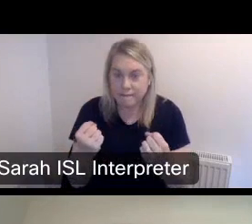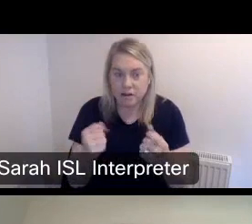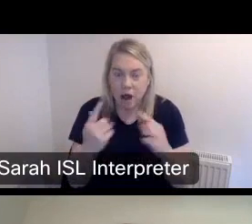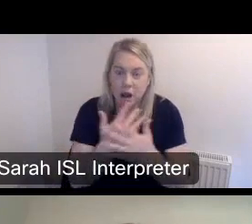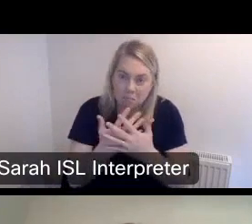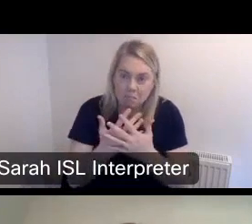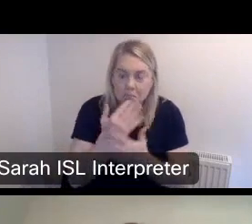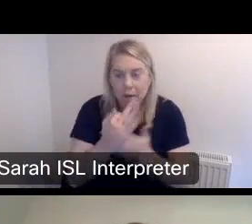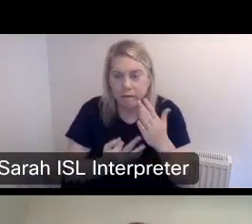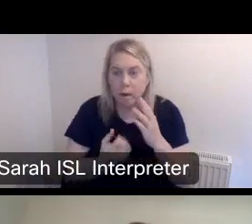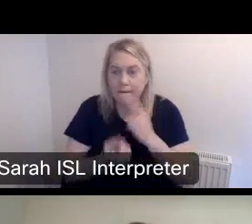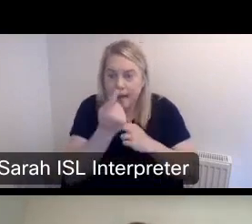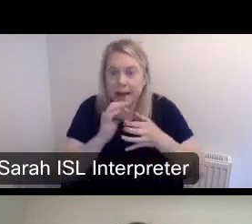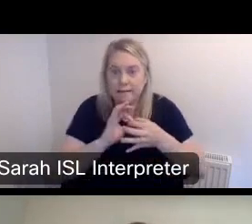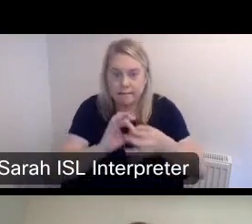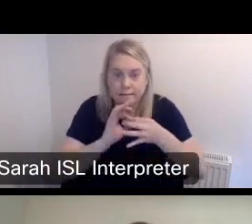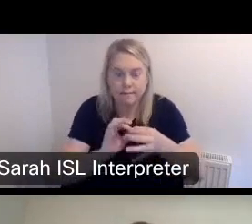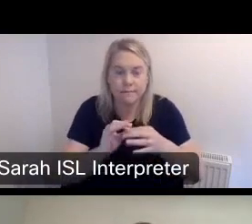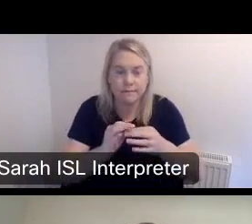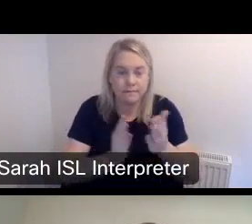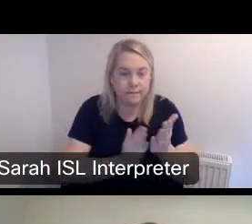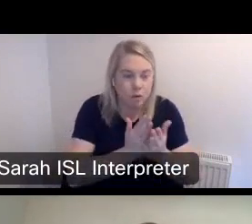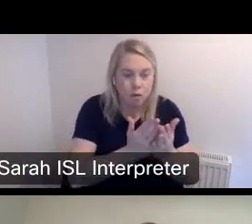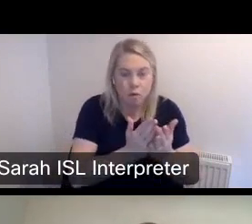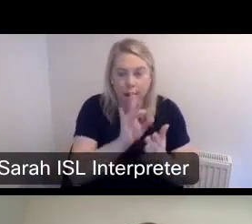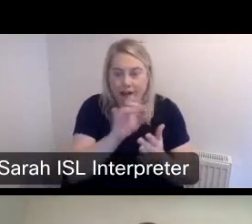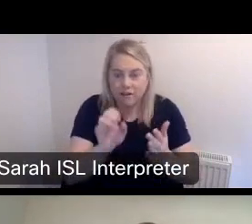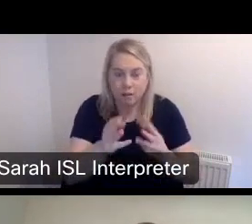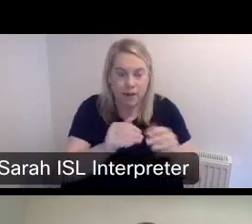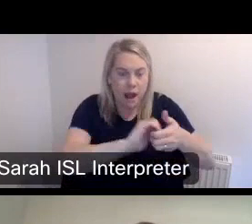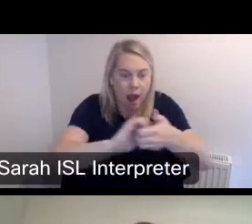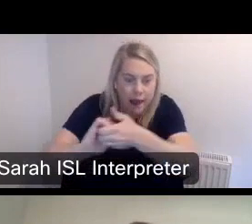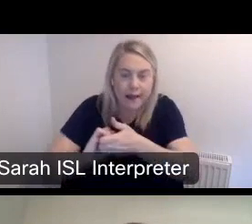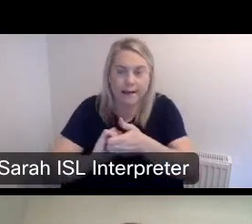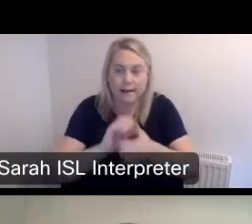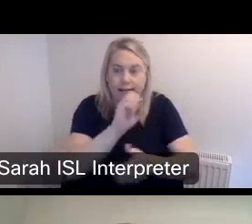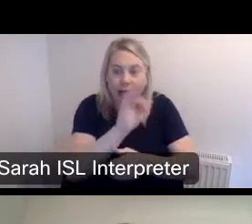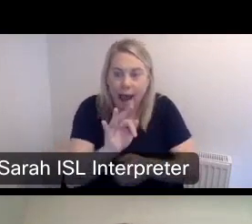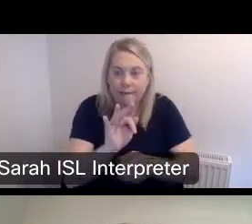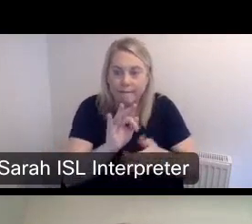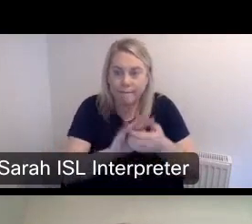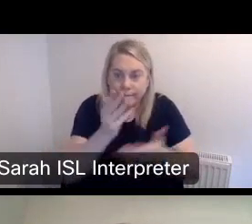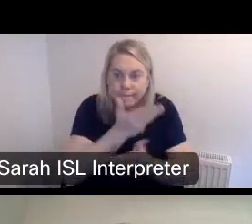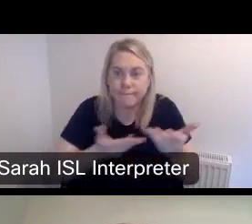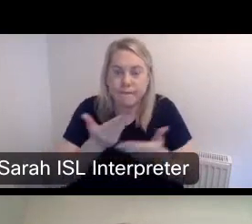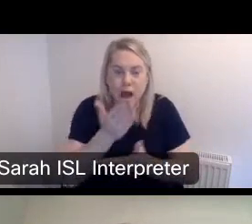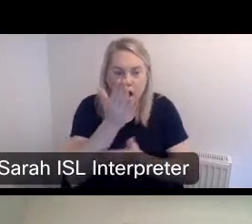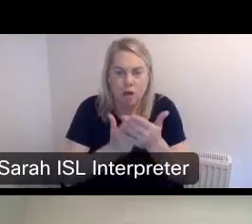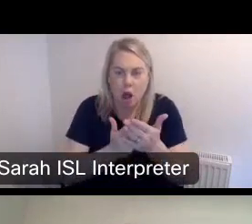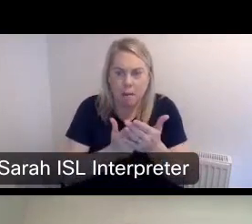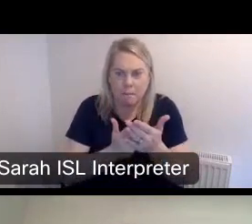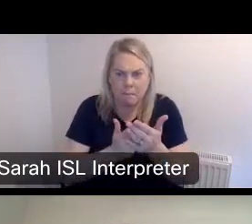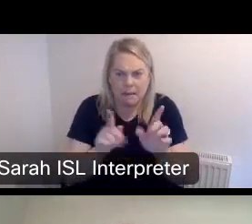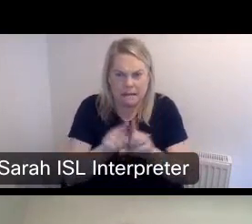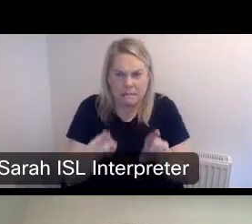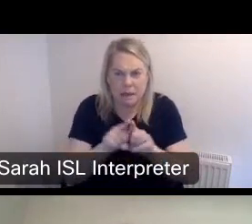with colleagues throughout the HSE, in particular with staff, and some of the key questions that keep coming back to us in terms of, well,